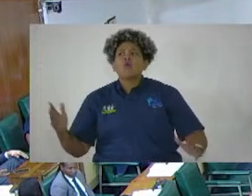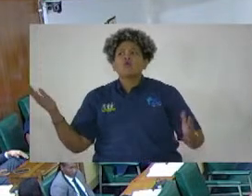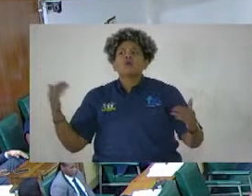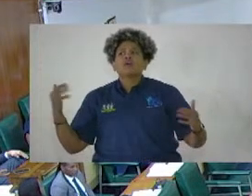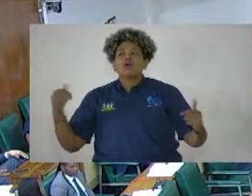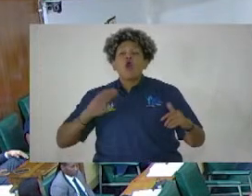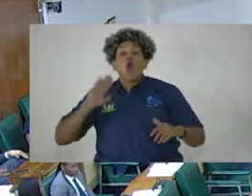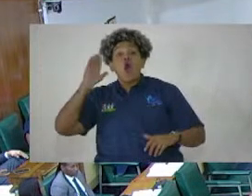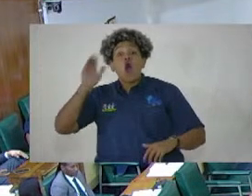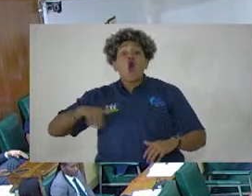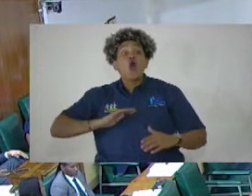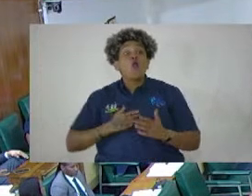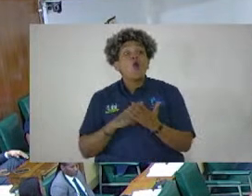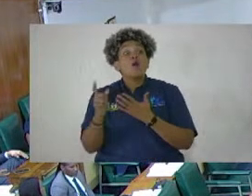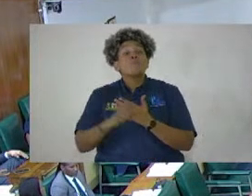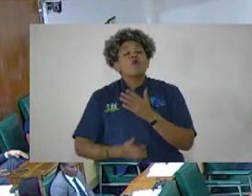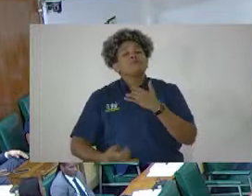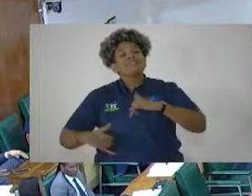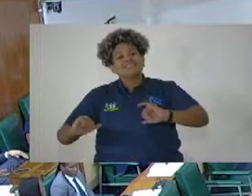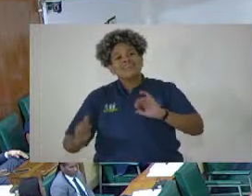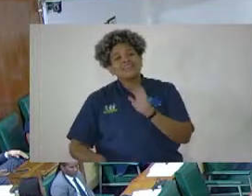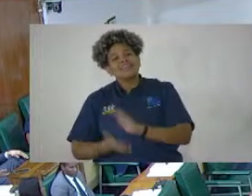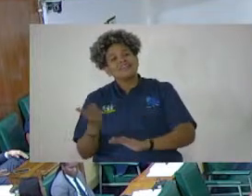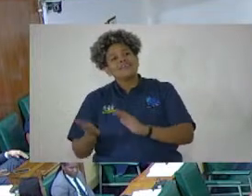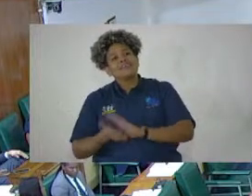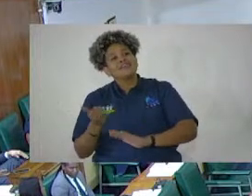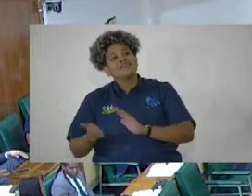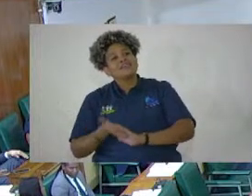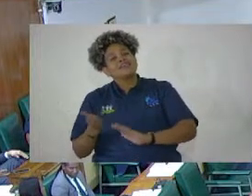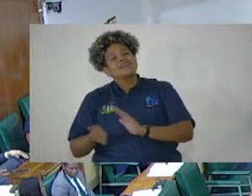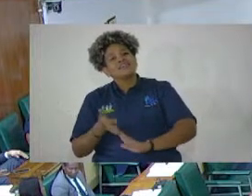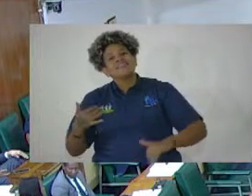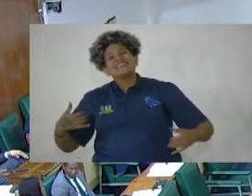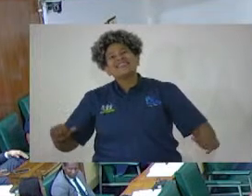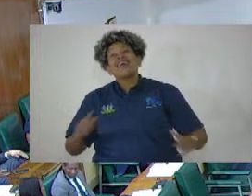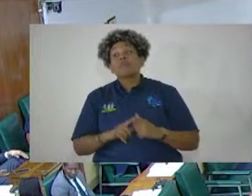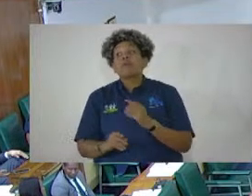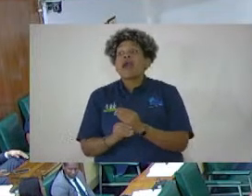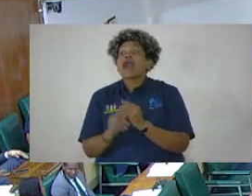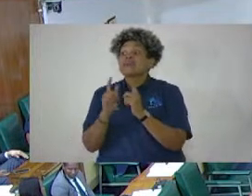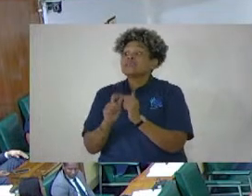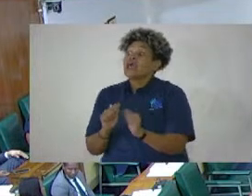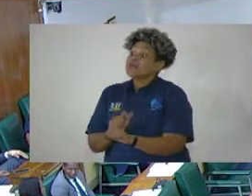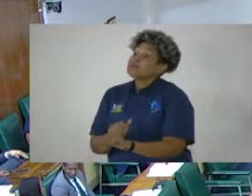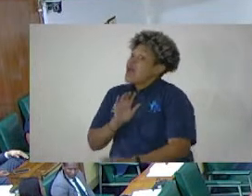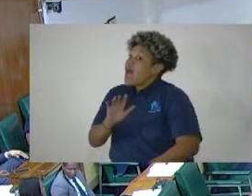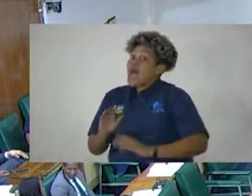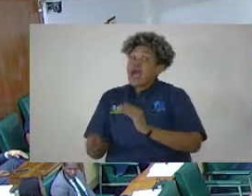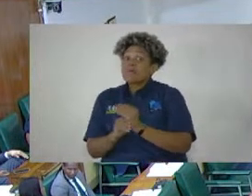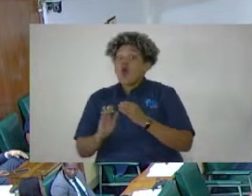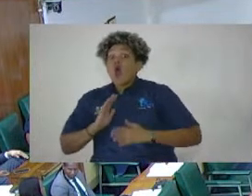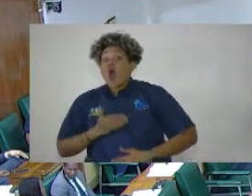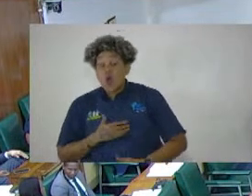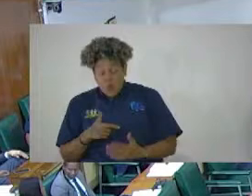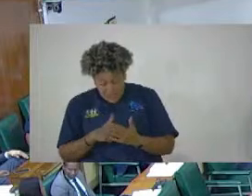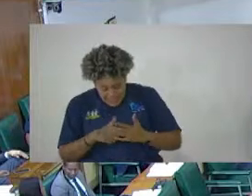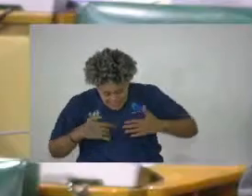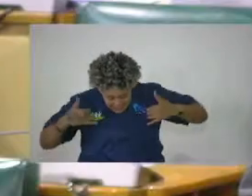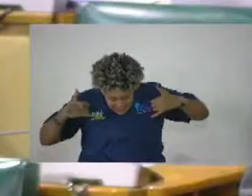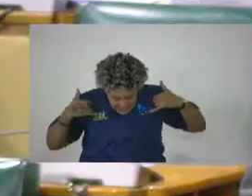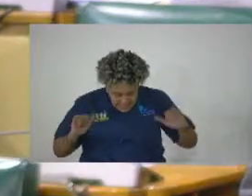capital programs have been maintained, Mr. Speaker, and at the same time, our debt is still